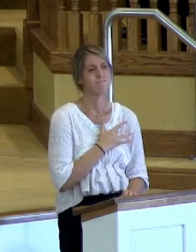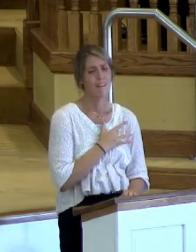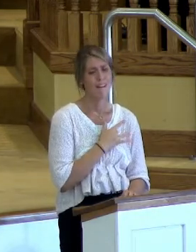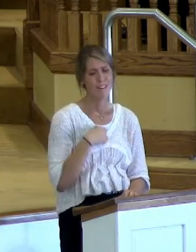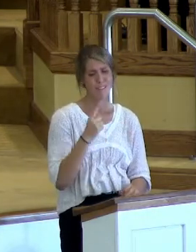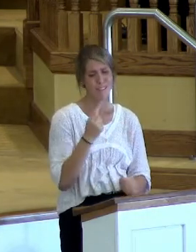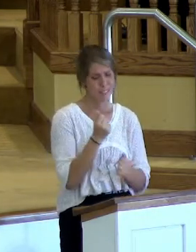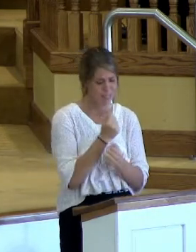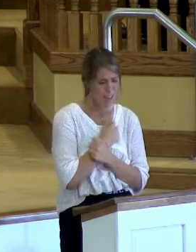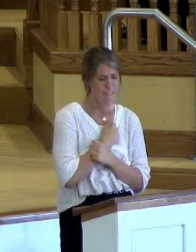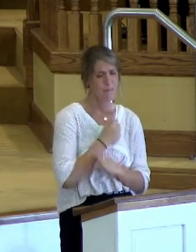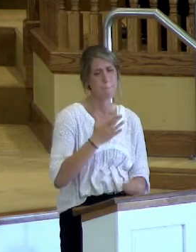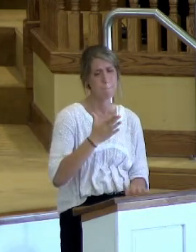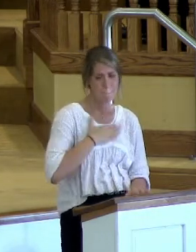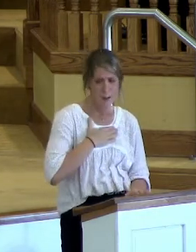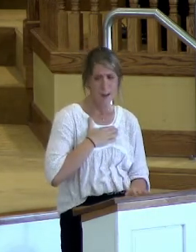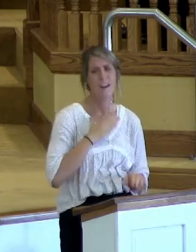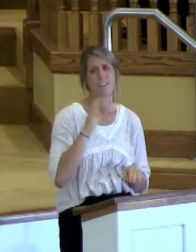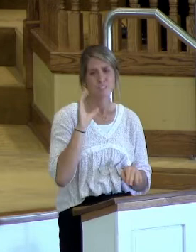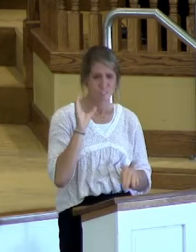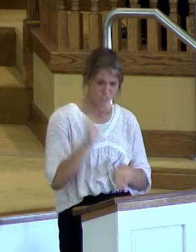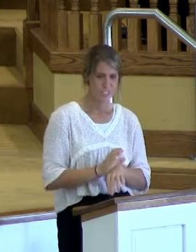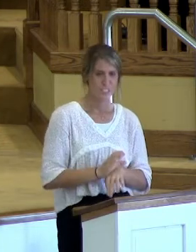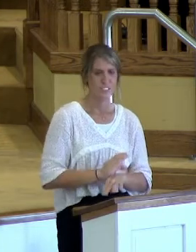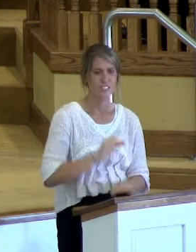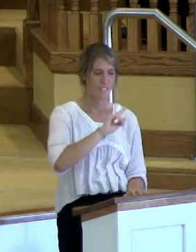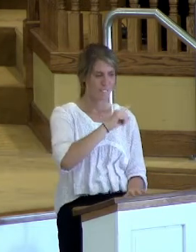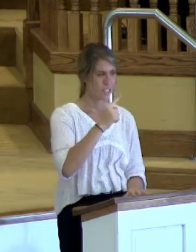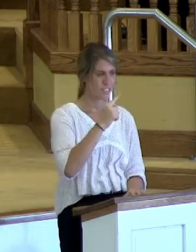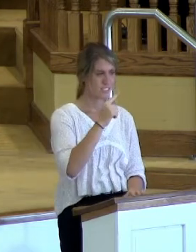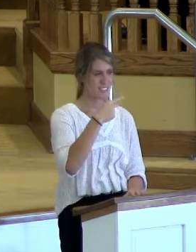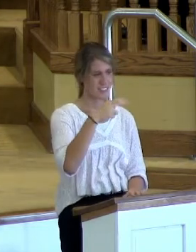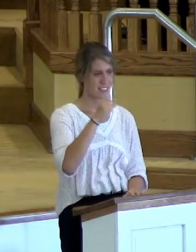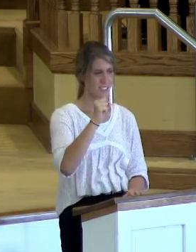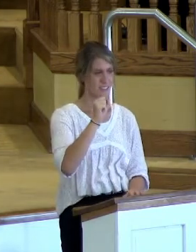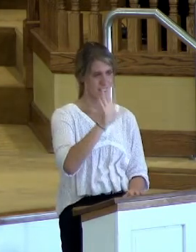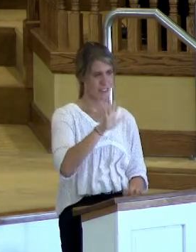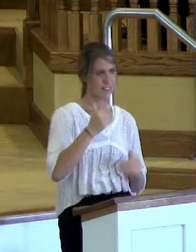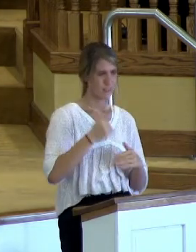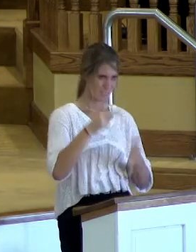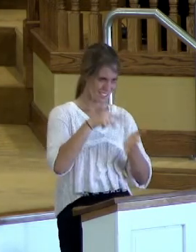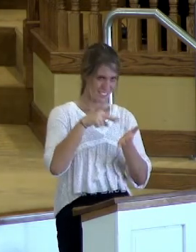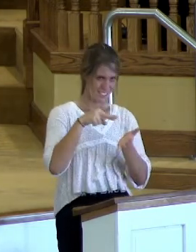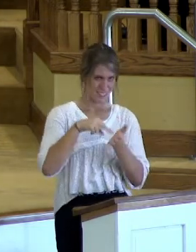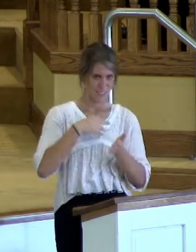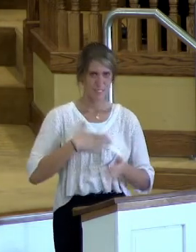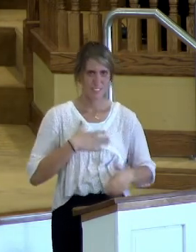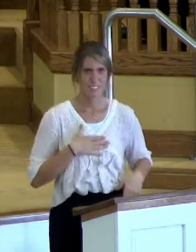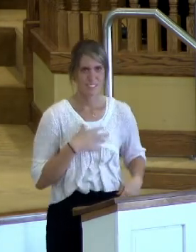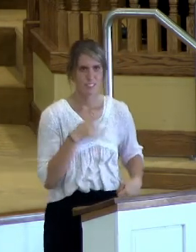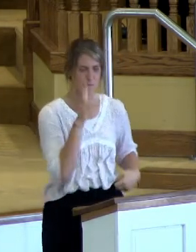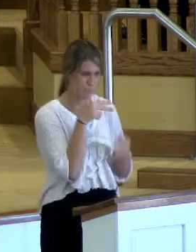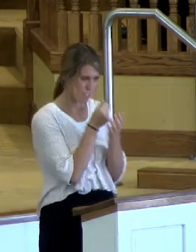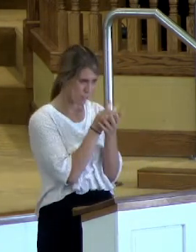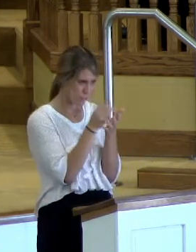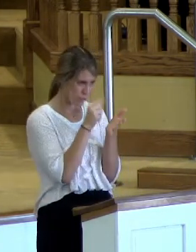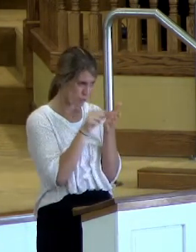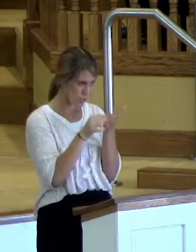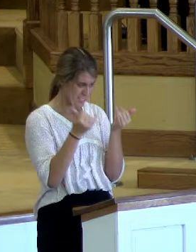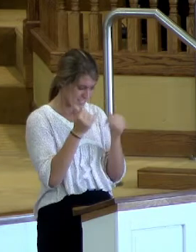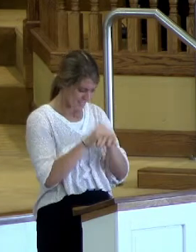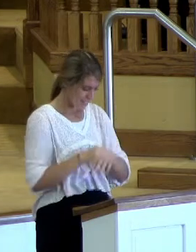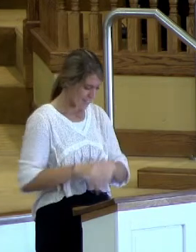I just love my church, amen. First Thessalonians 5, let's go ahead and stand together and read a few scriptures here